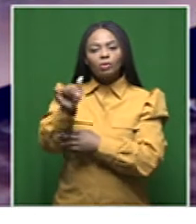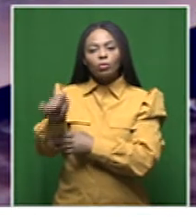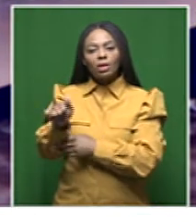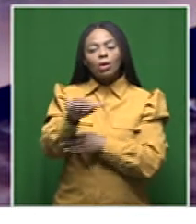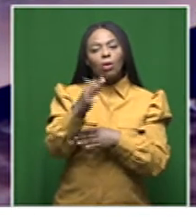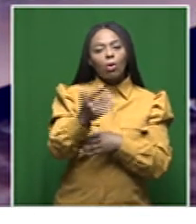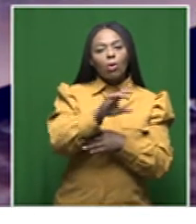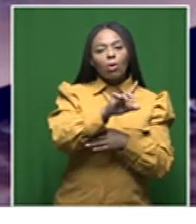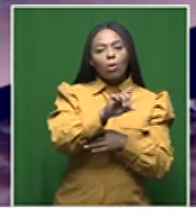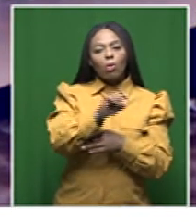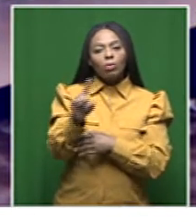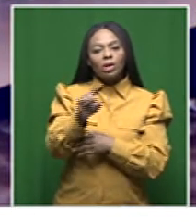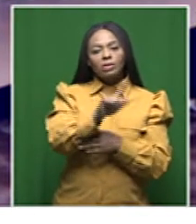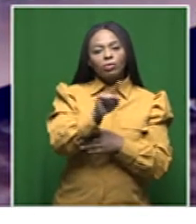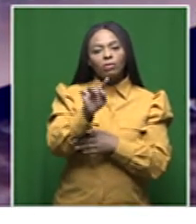011-714-5861 or